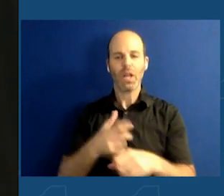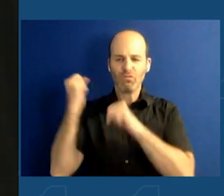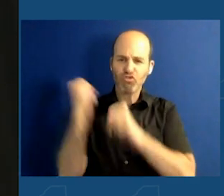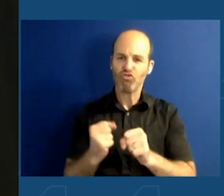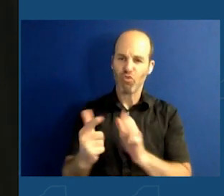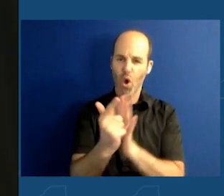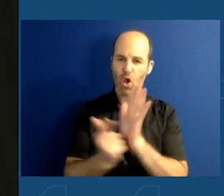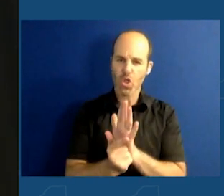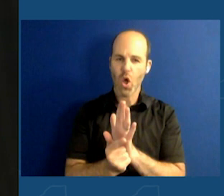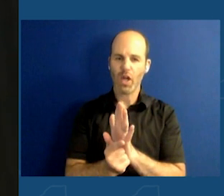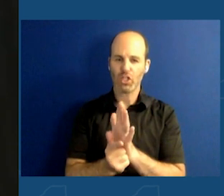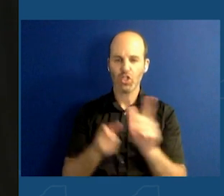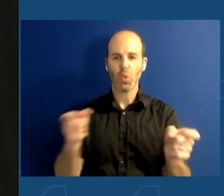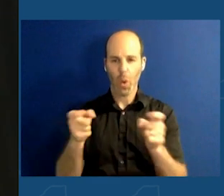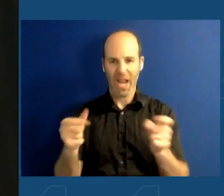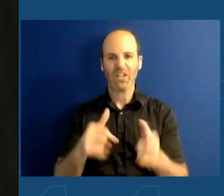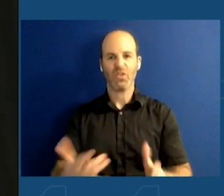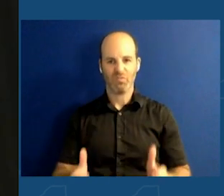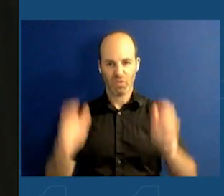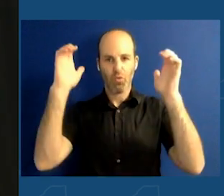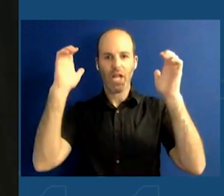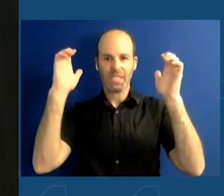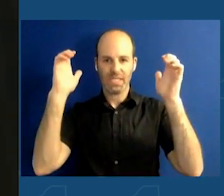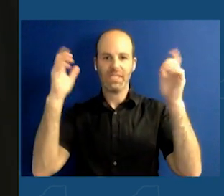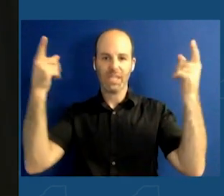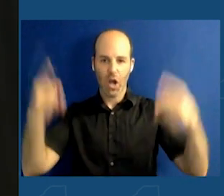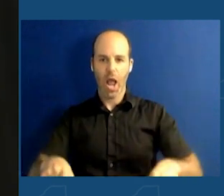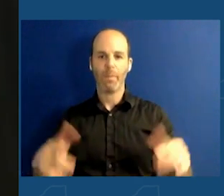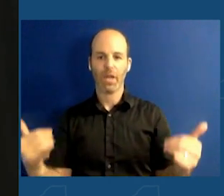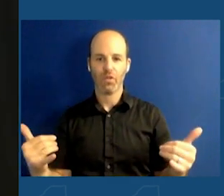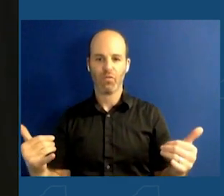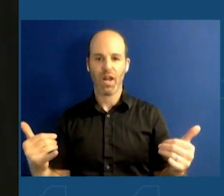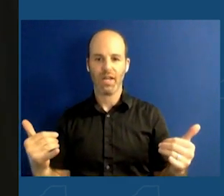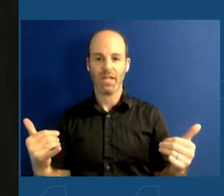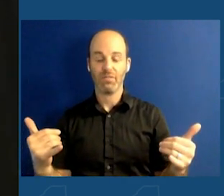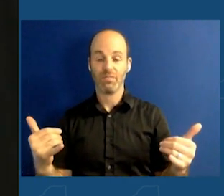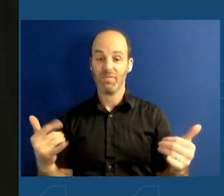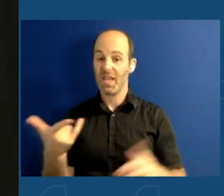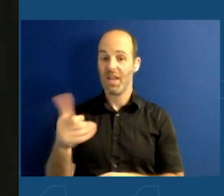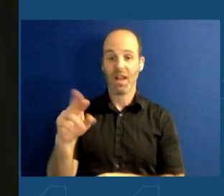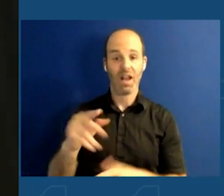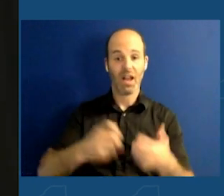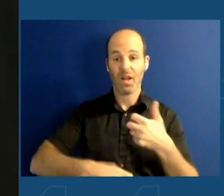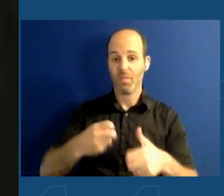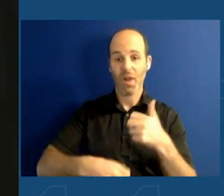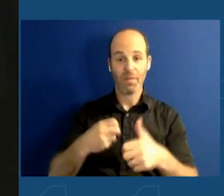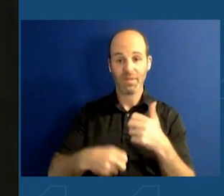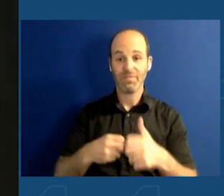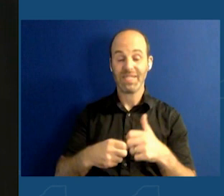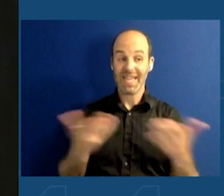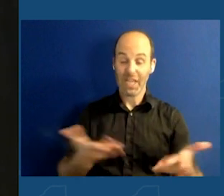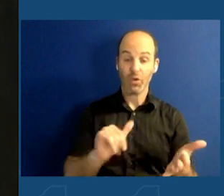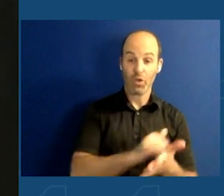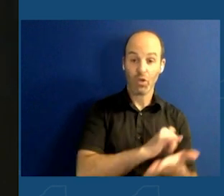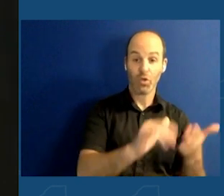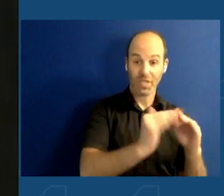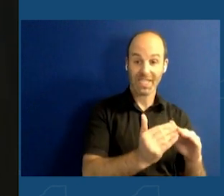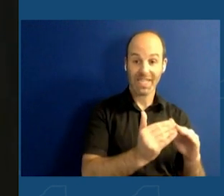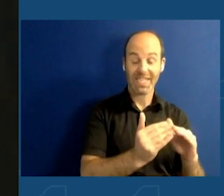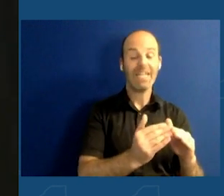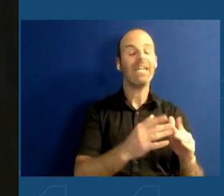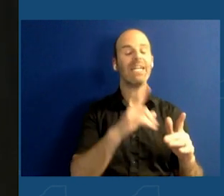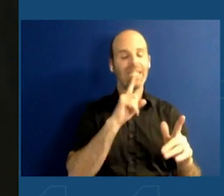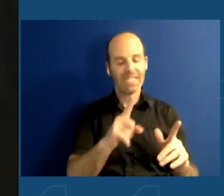real crises that we are facing. Gun problems in New York City is a national problem. It's a